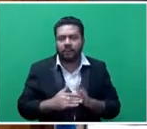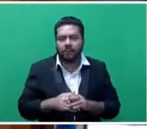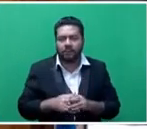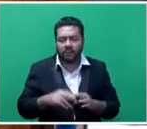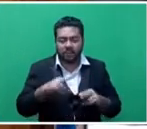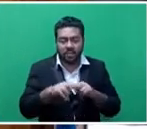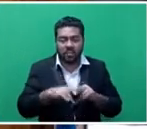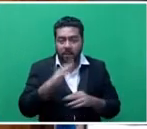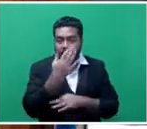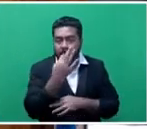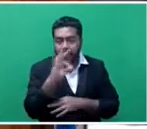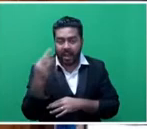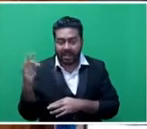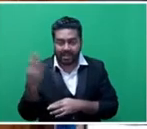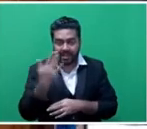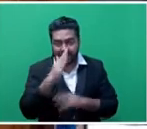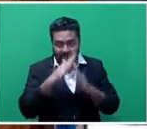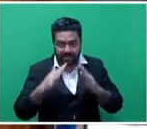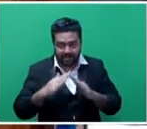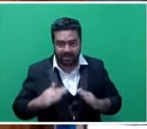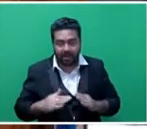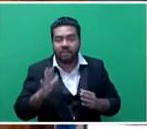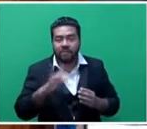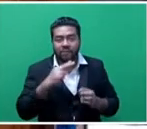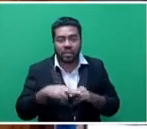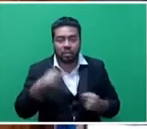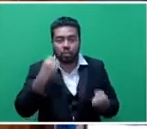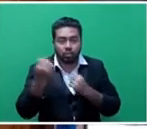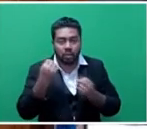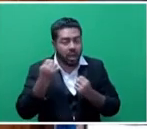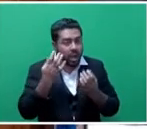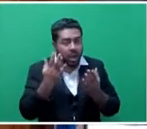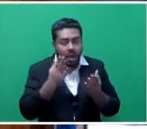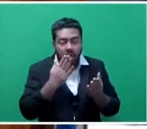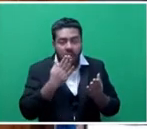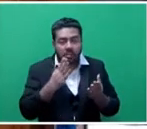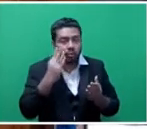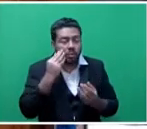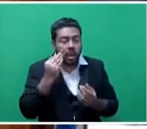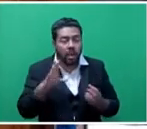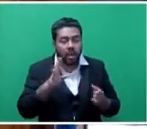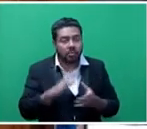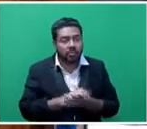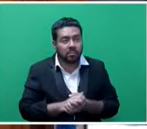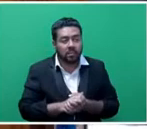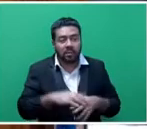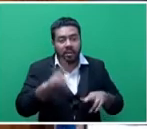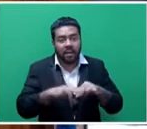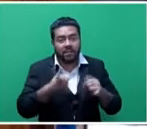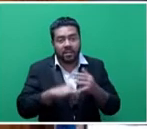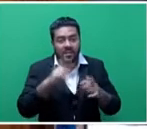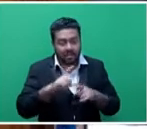Fiji Pine Limited, Fiji Sugar Corporation, Fiji Airways, Air Terminal Services, Fiji Ships and